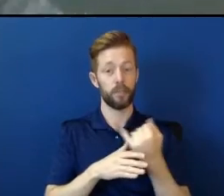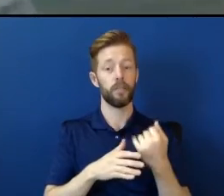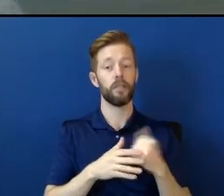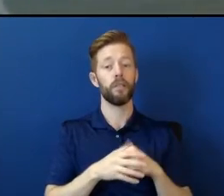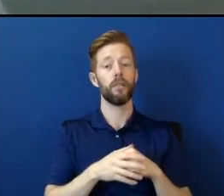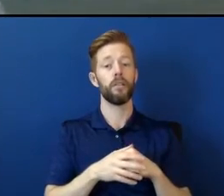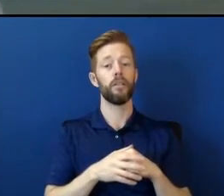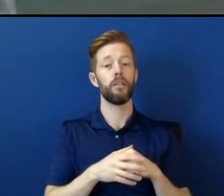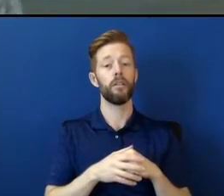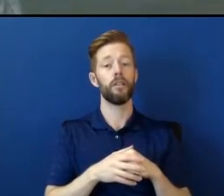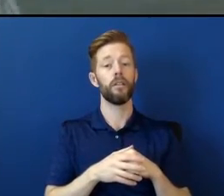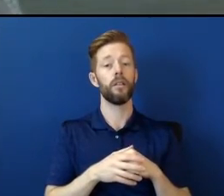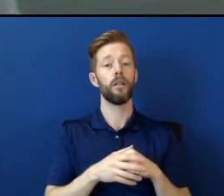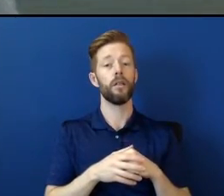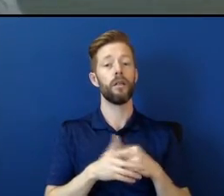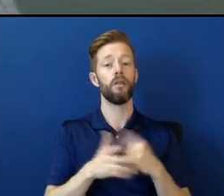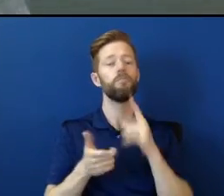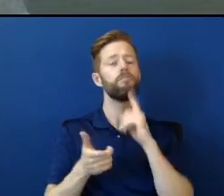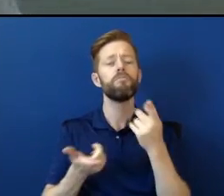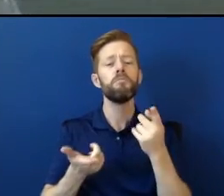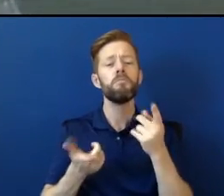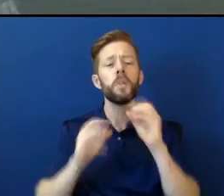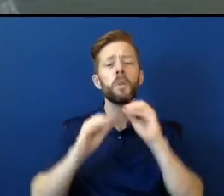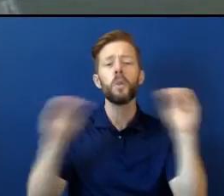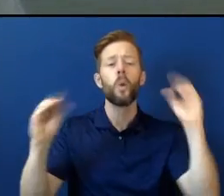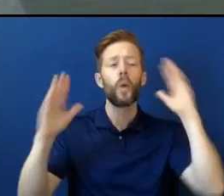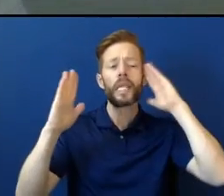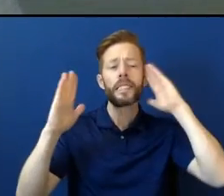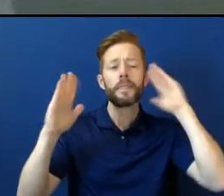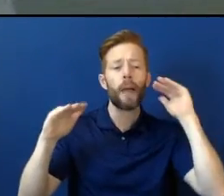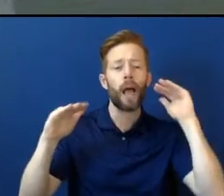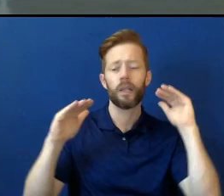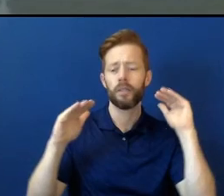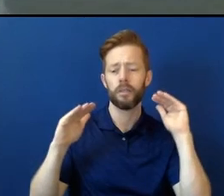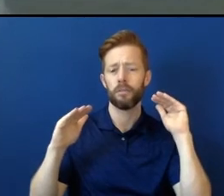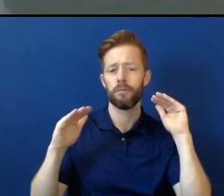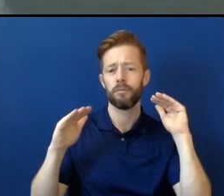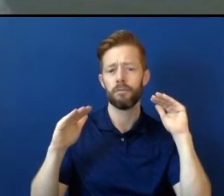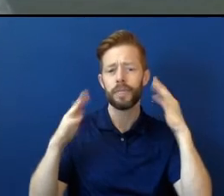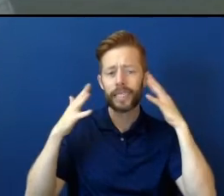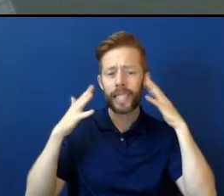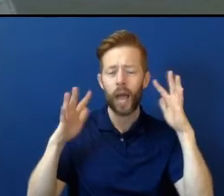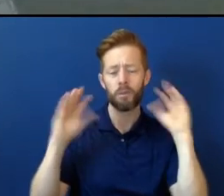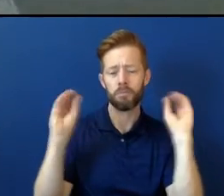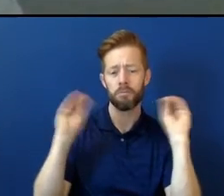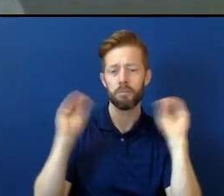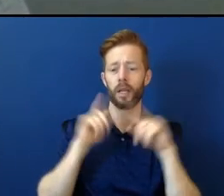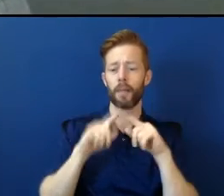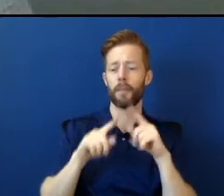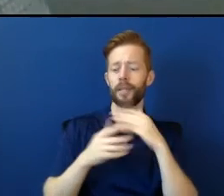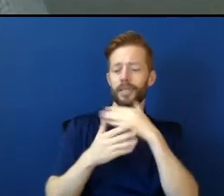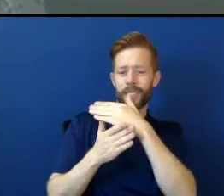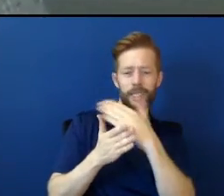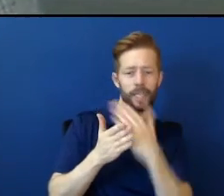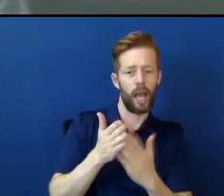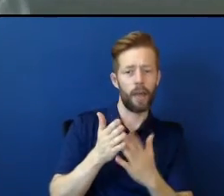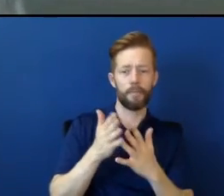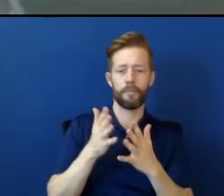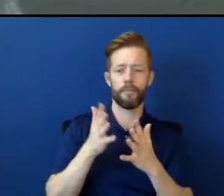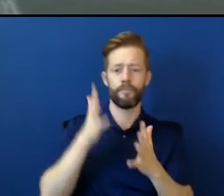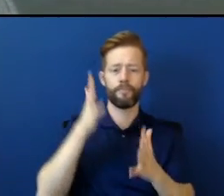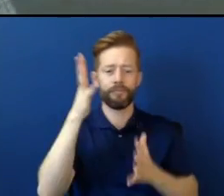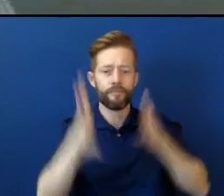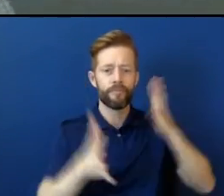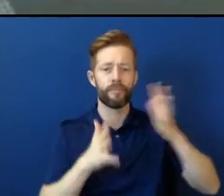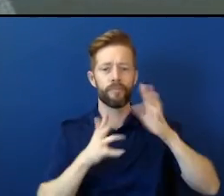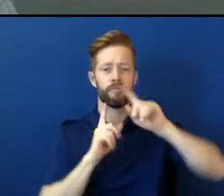not even expect any sound, just some sort of gestural